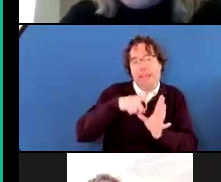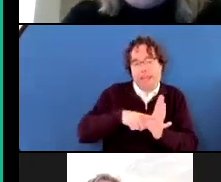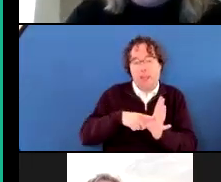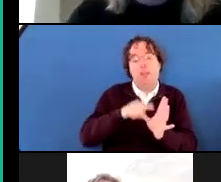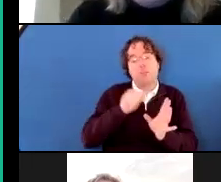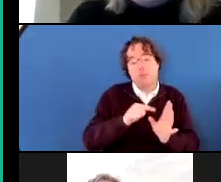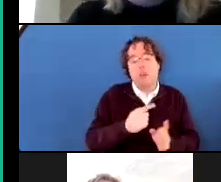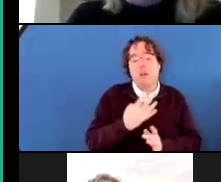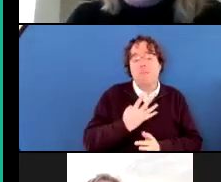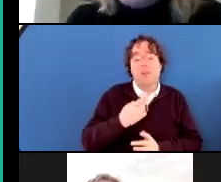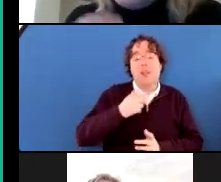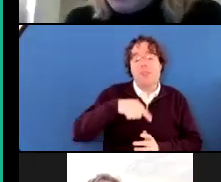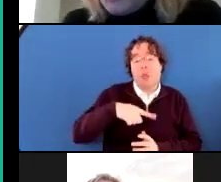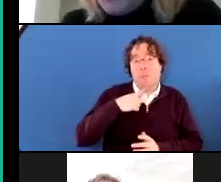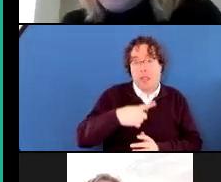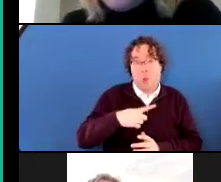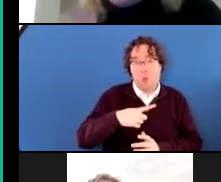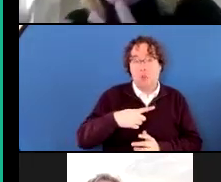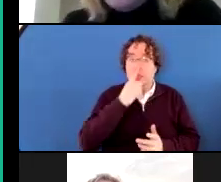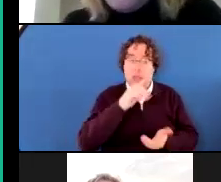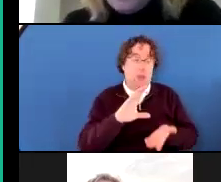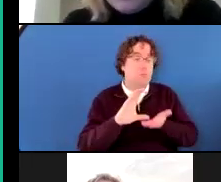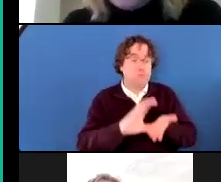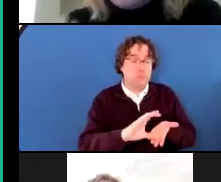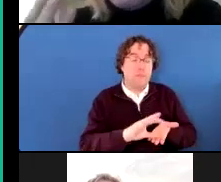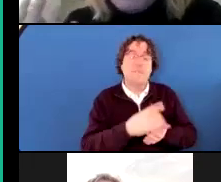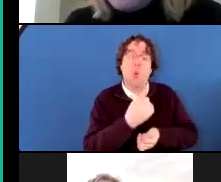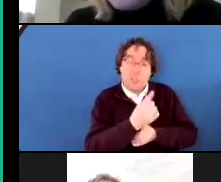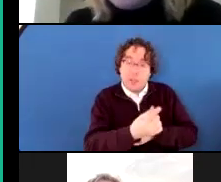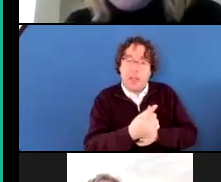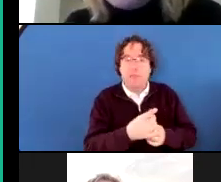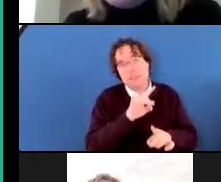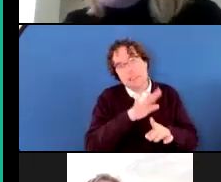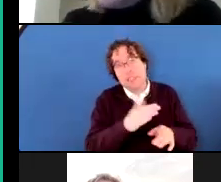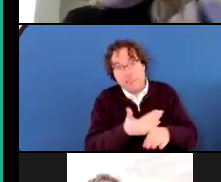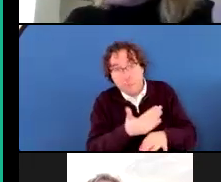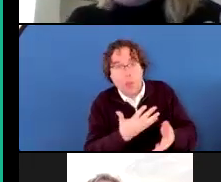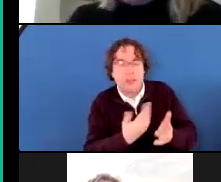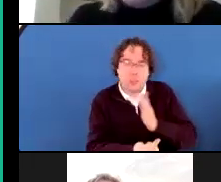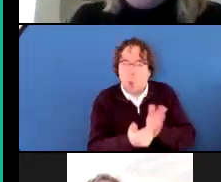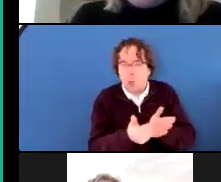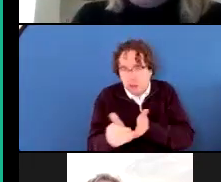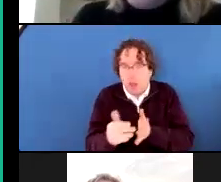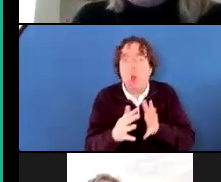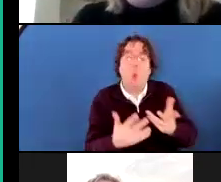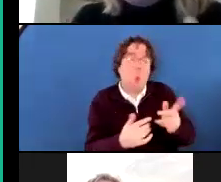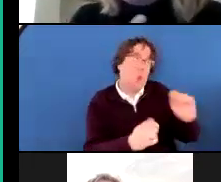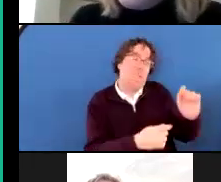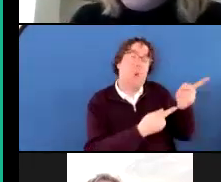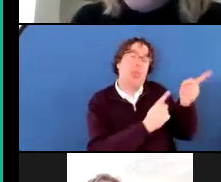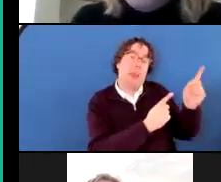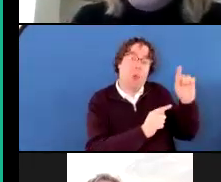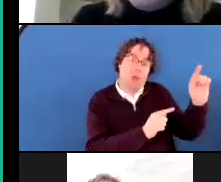£14,000. And that is available to either you, if you're self-employed or a sole trader, or to your employer if they